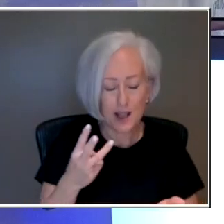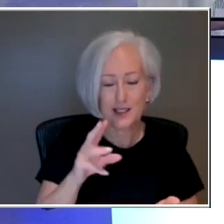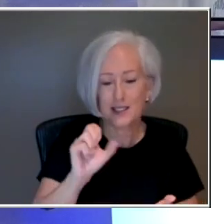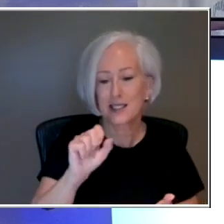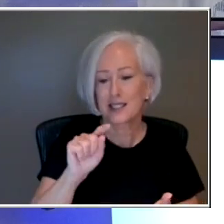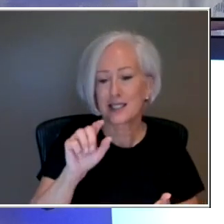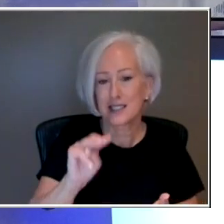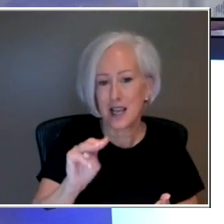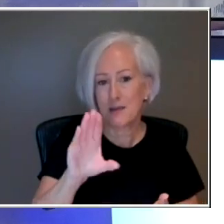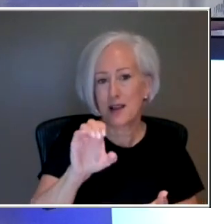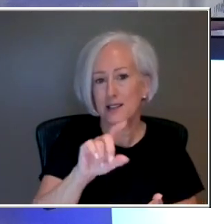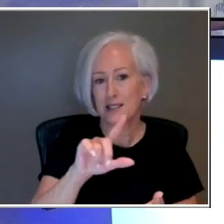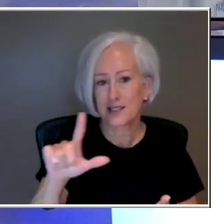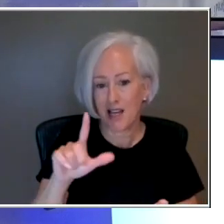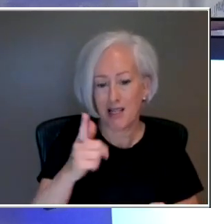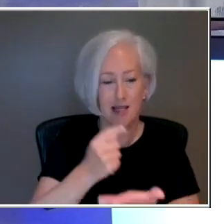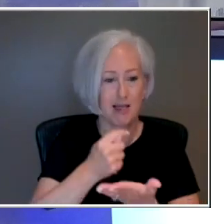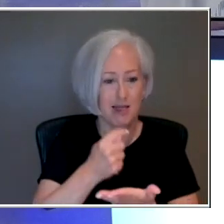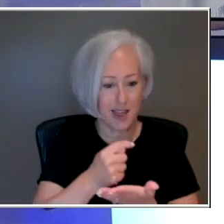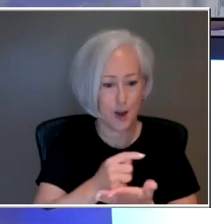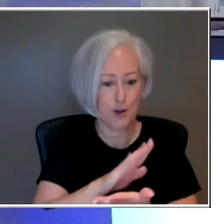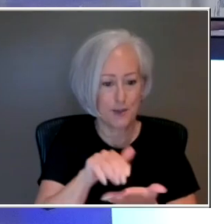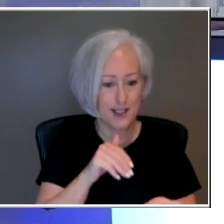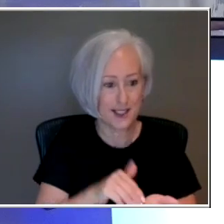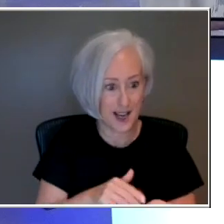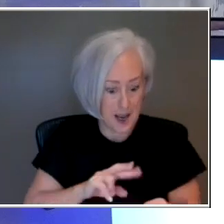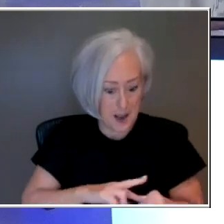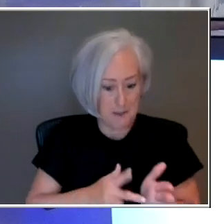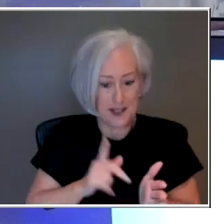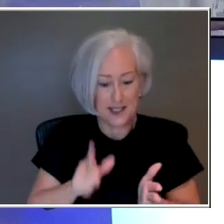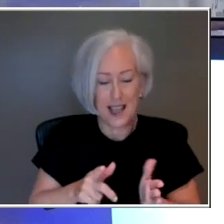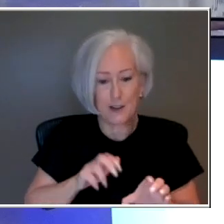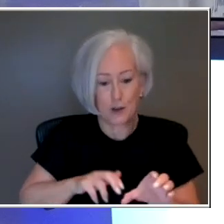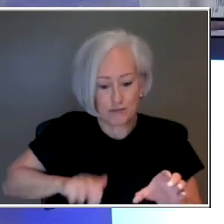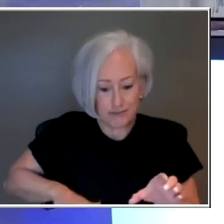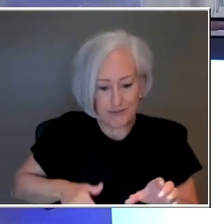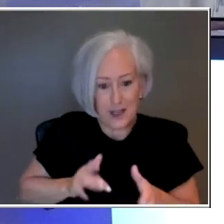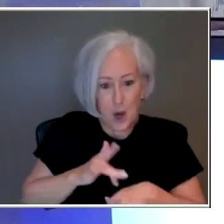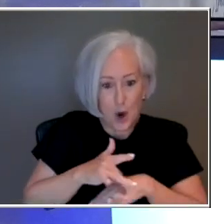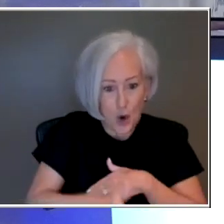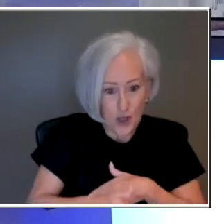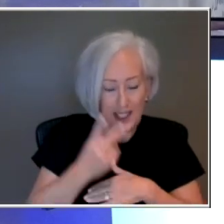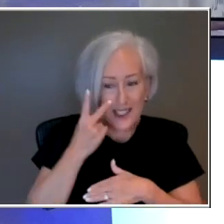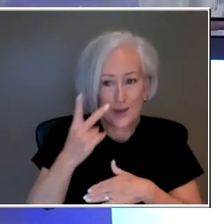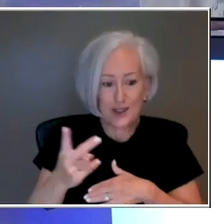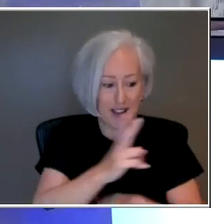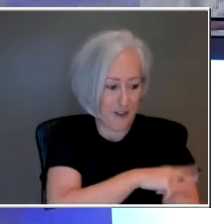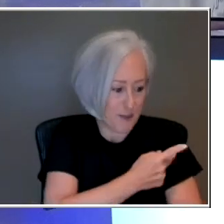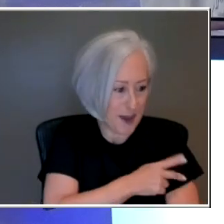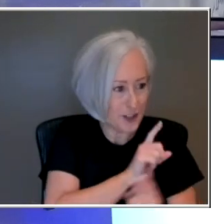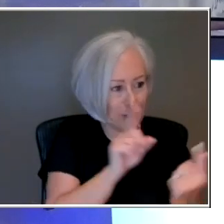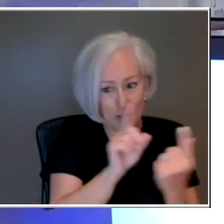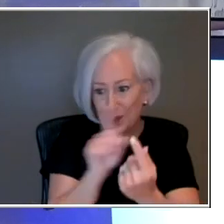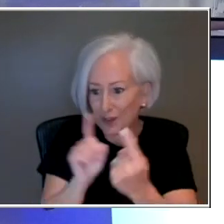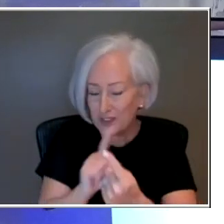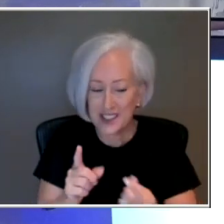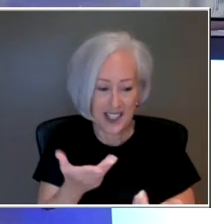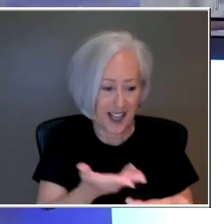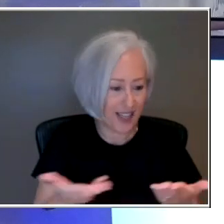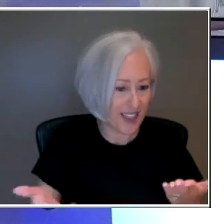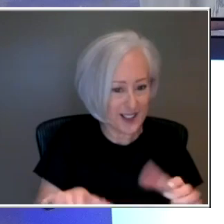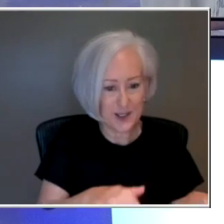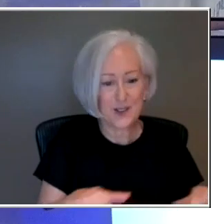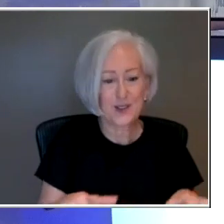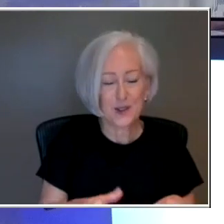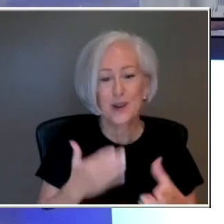that you're going to have to cut out just 5 minutes early at 8:25, yes, because you have patients to see, things to do. So thank you for squeezing in us